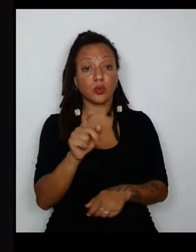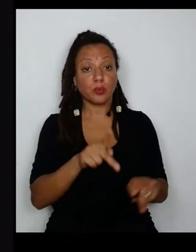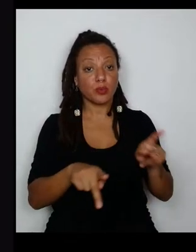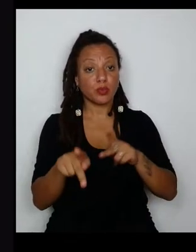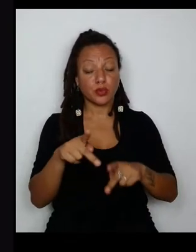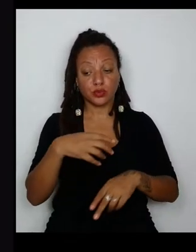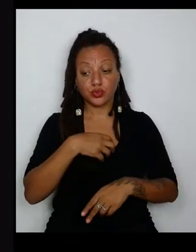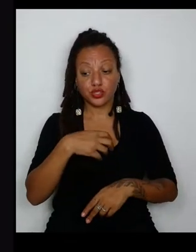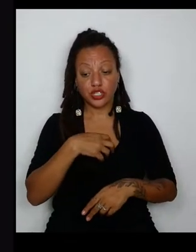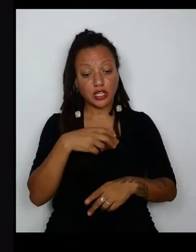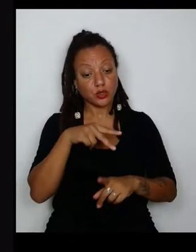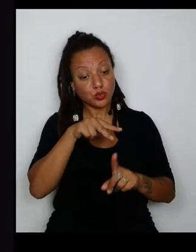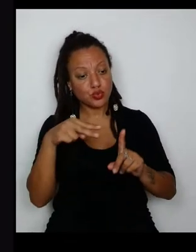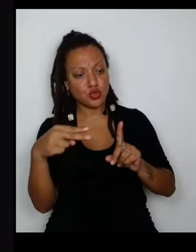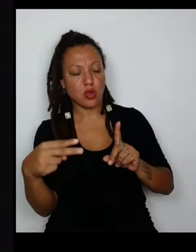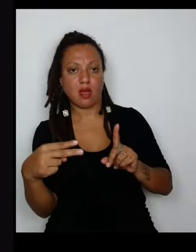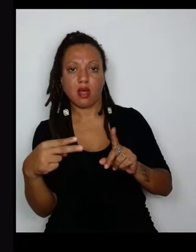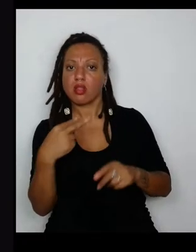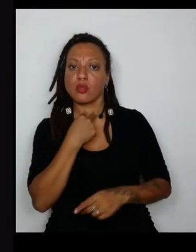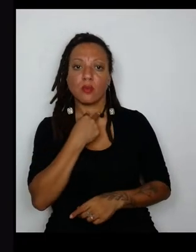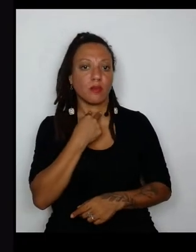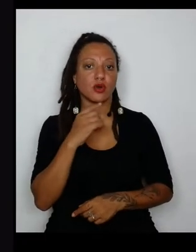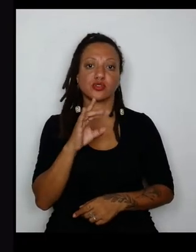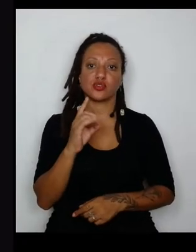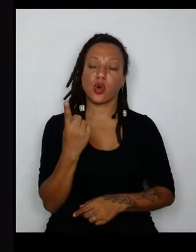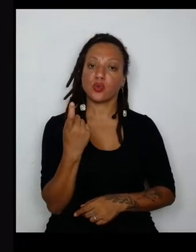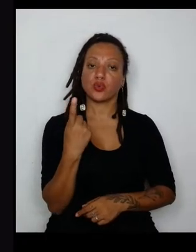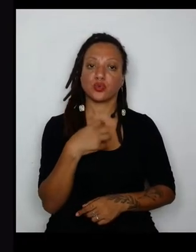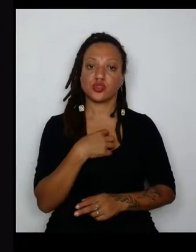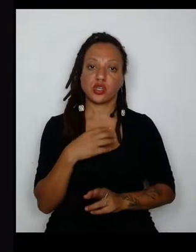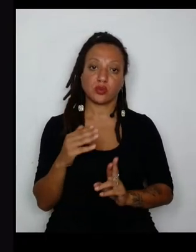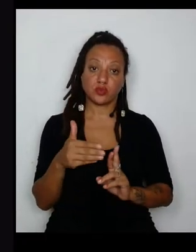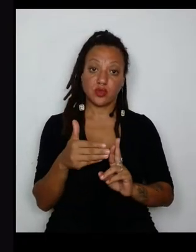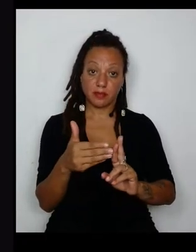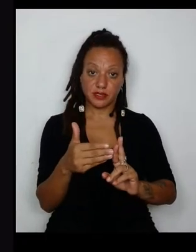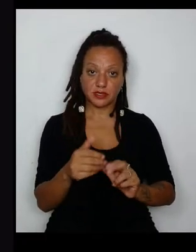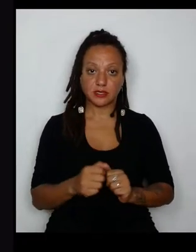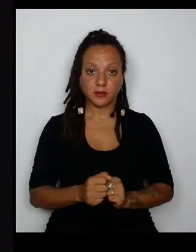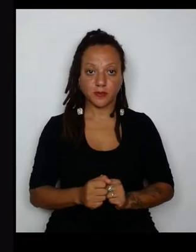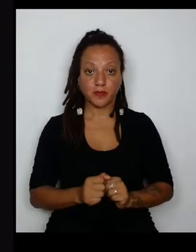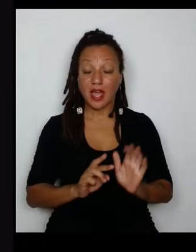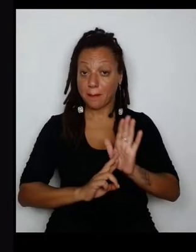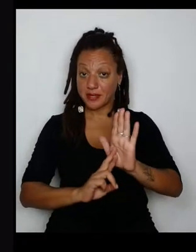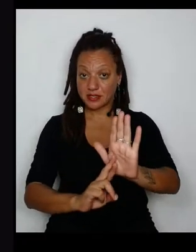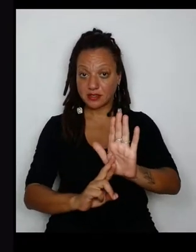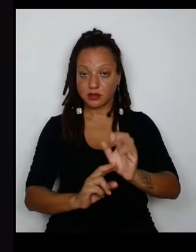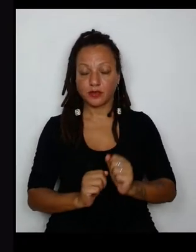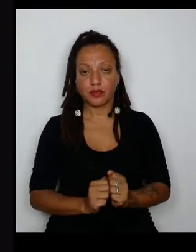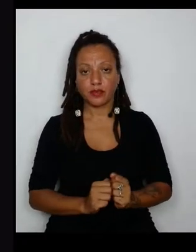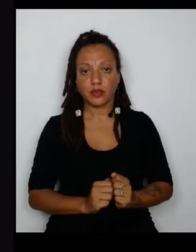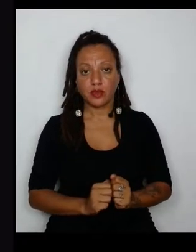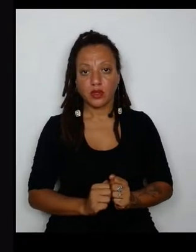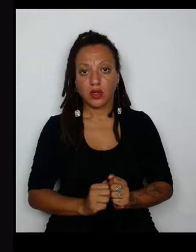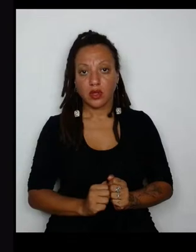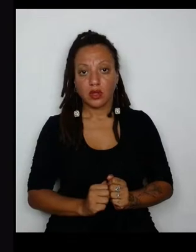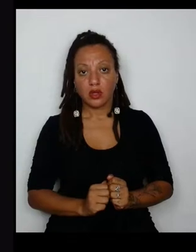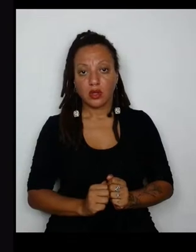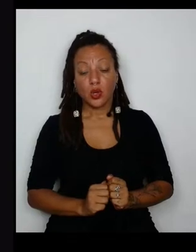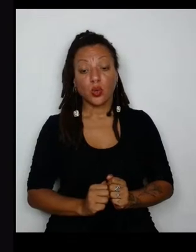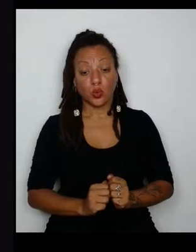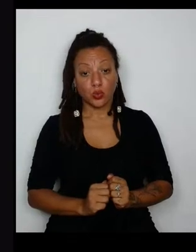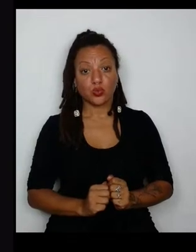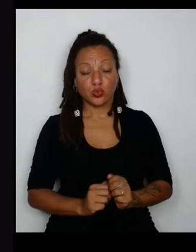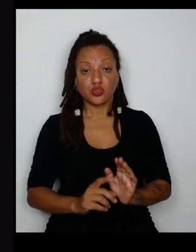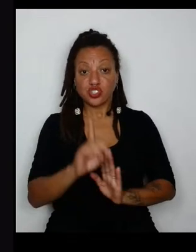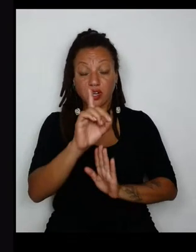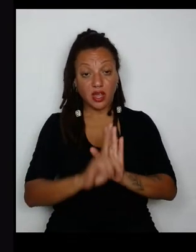interpretation as easily the right to look is a powerful thing for it brings into being the right